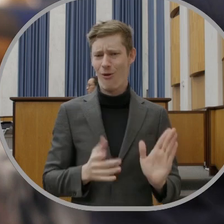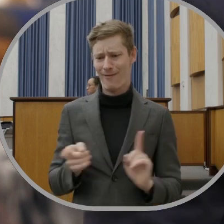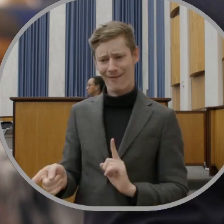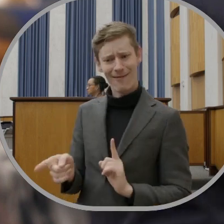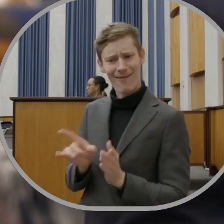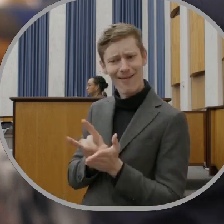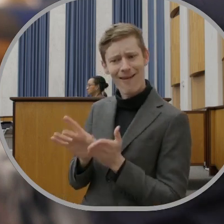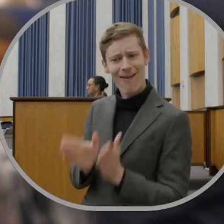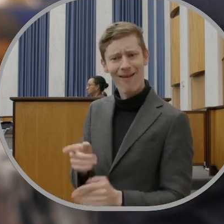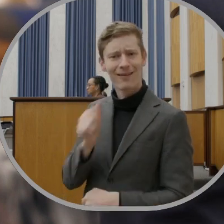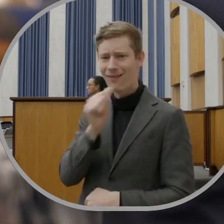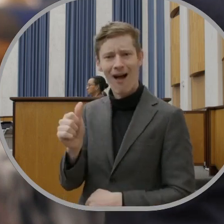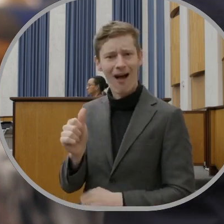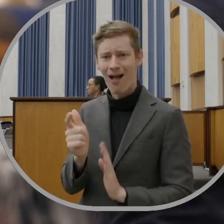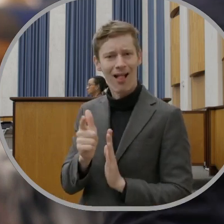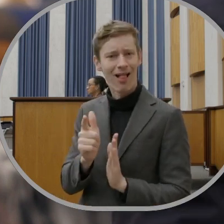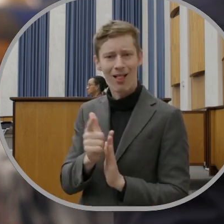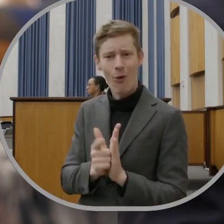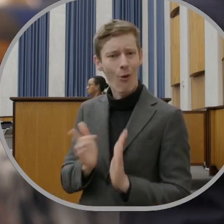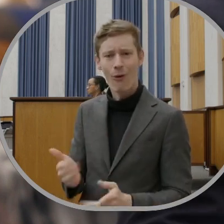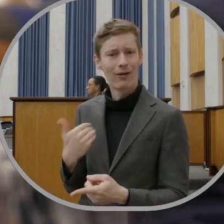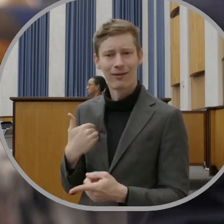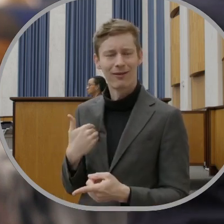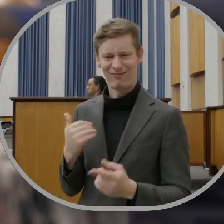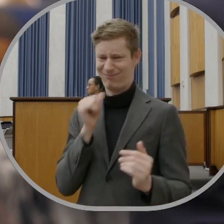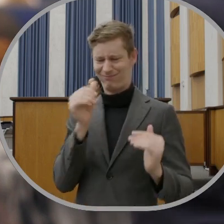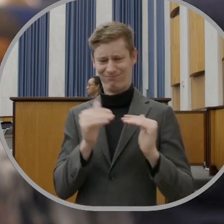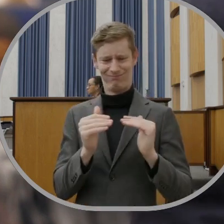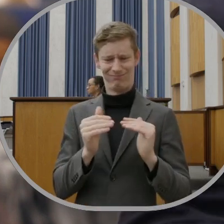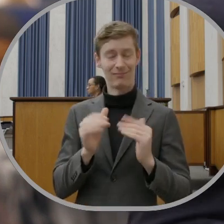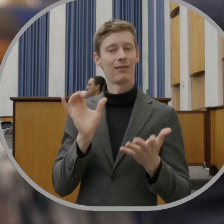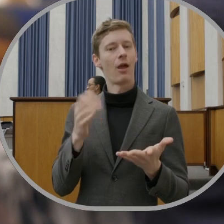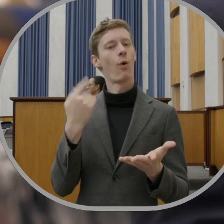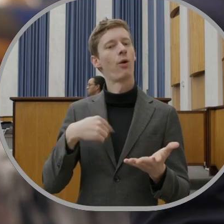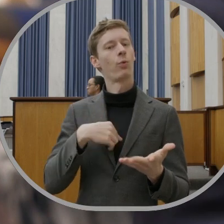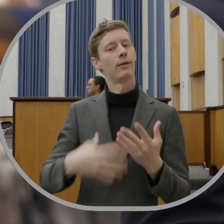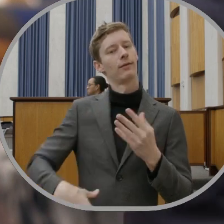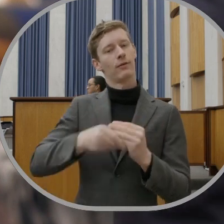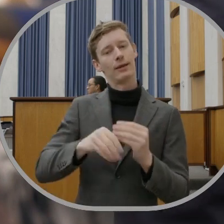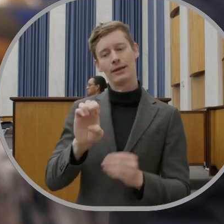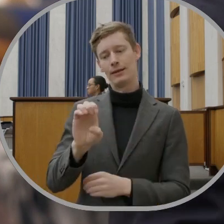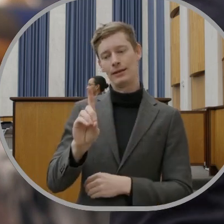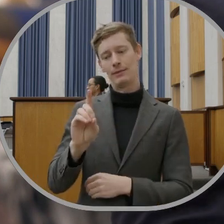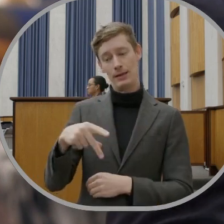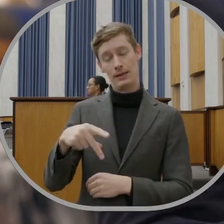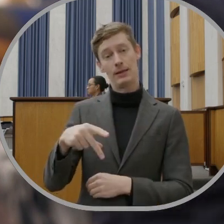That is why in this budget, we are increasing EDP funding for